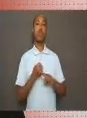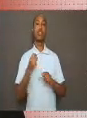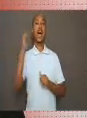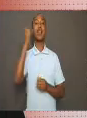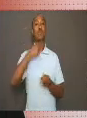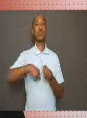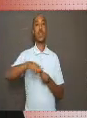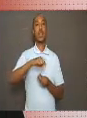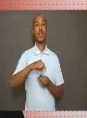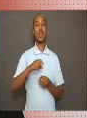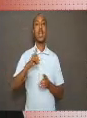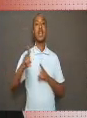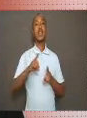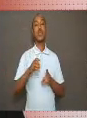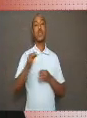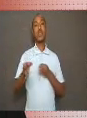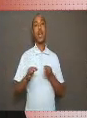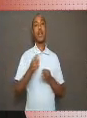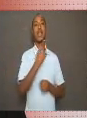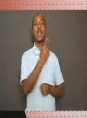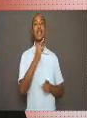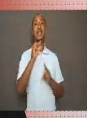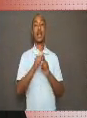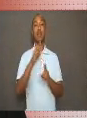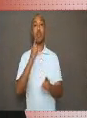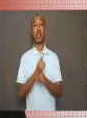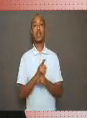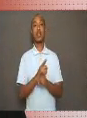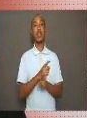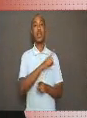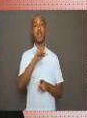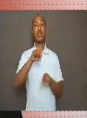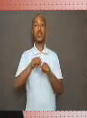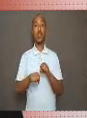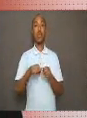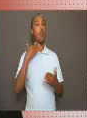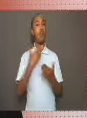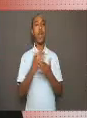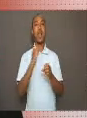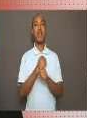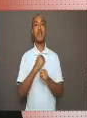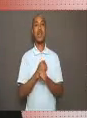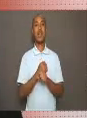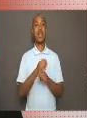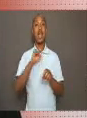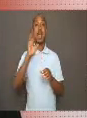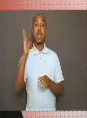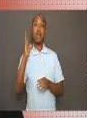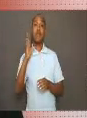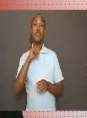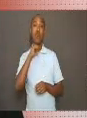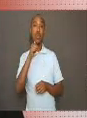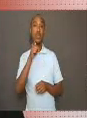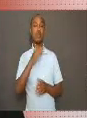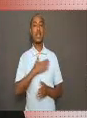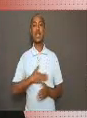you define each term correctly? If so, well done. If not, please correct